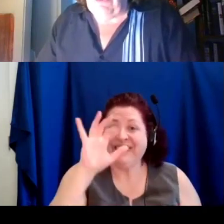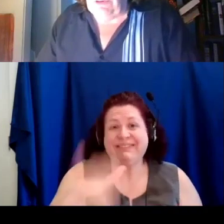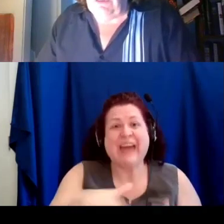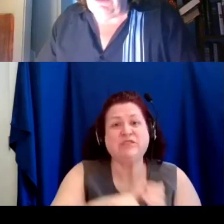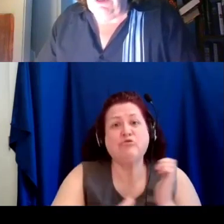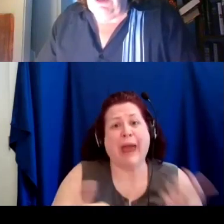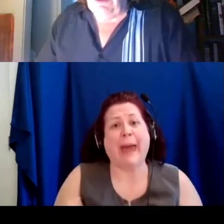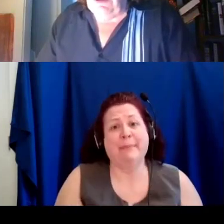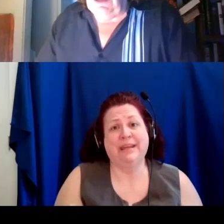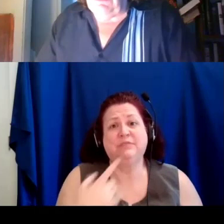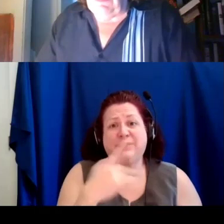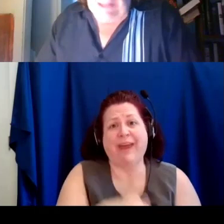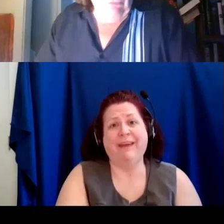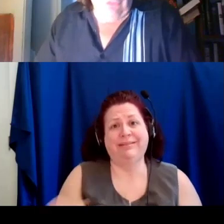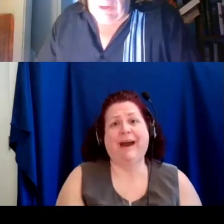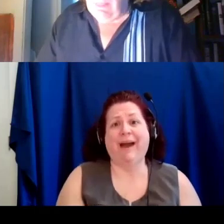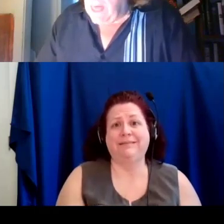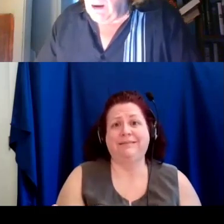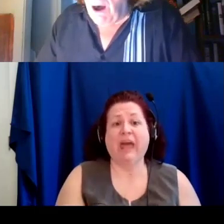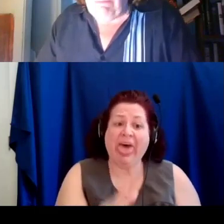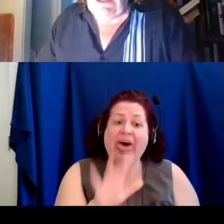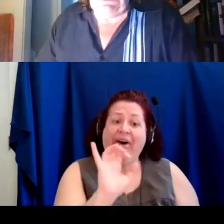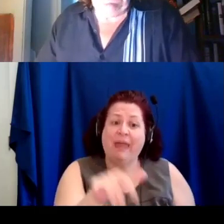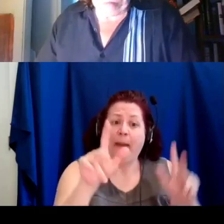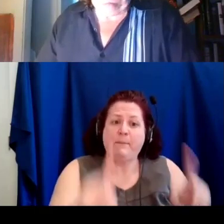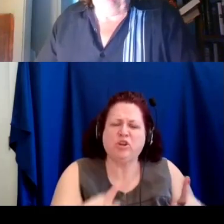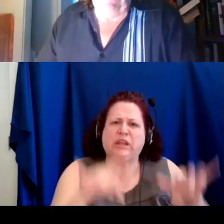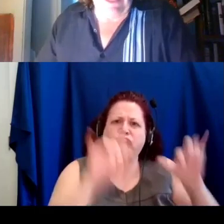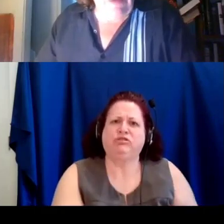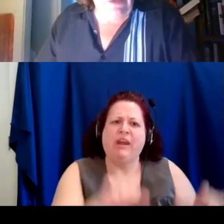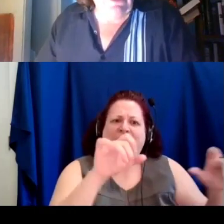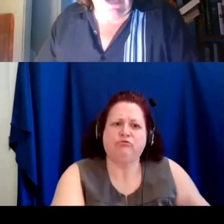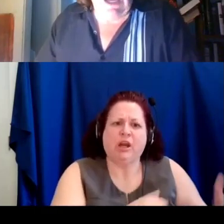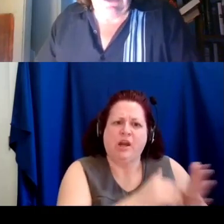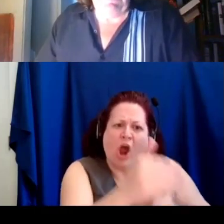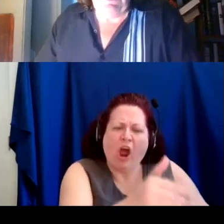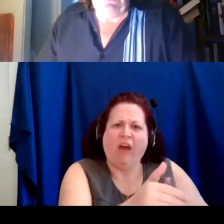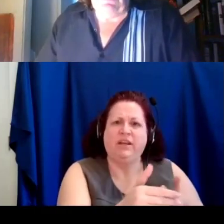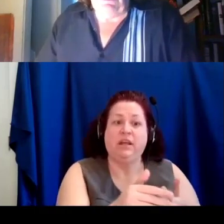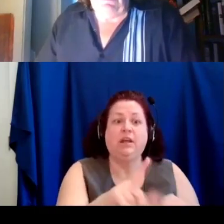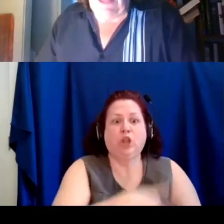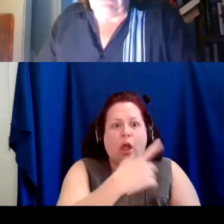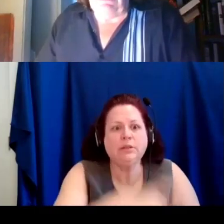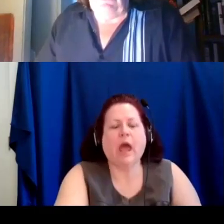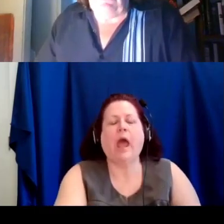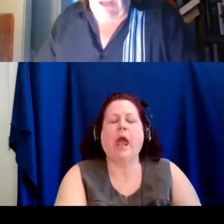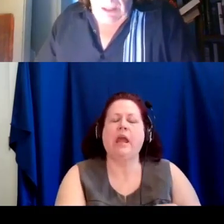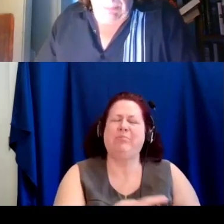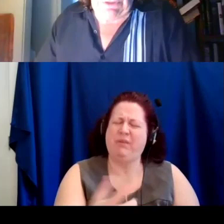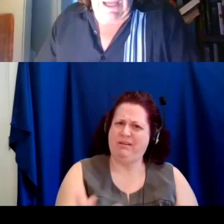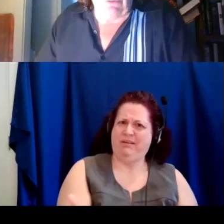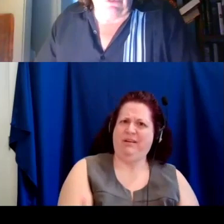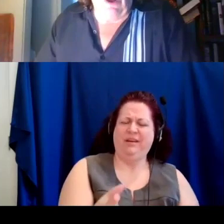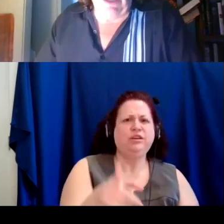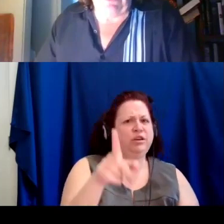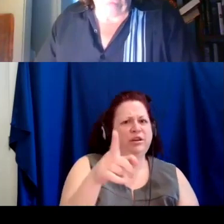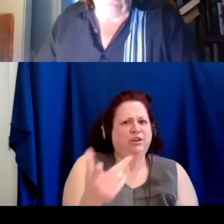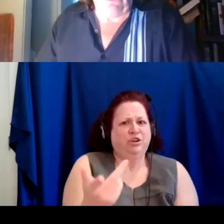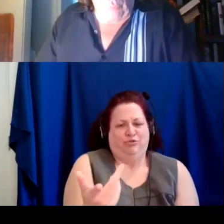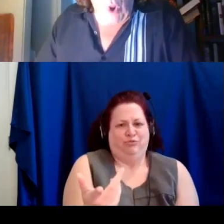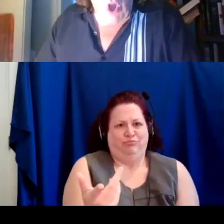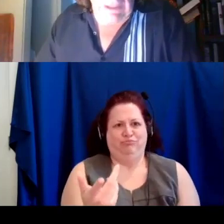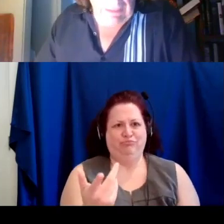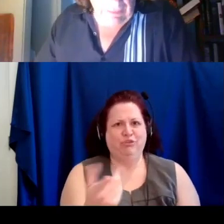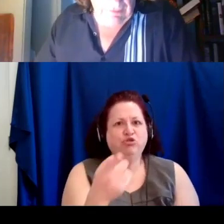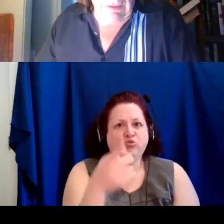if a person is getting restrained that often and for that amount of time, that you've got to double down on